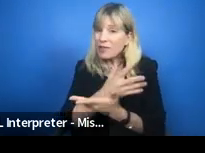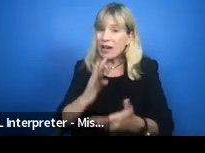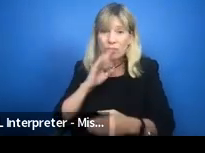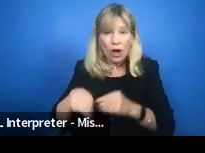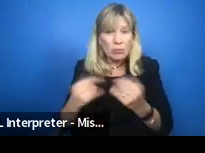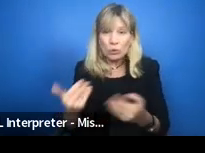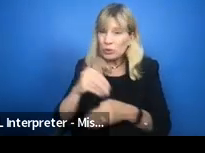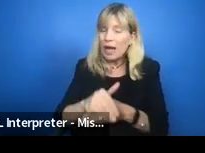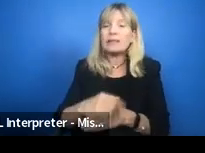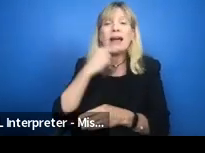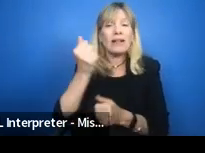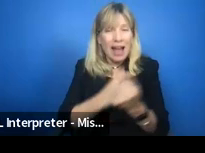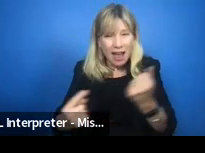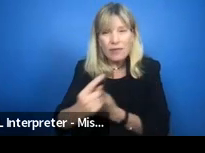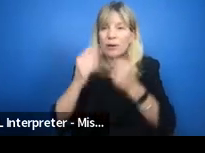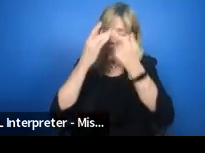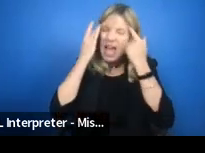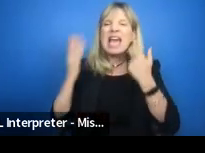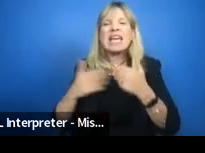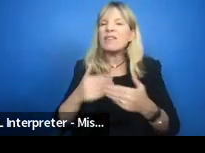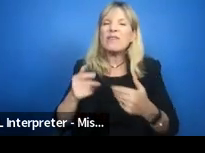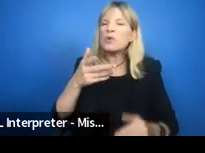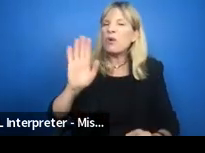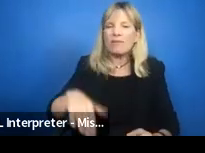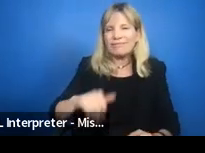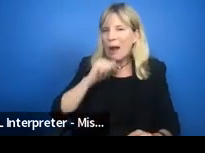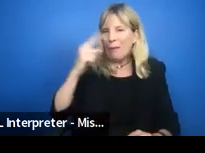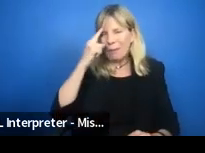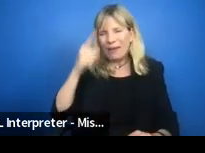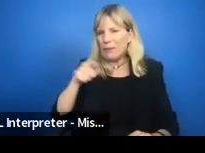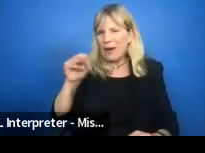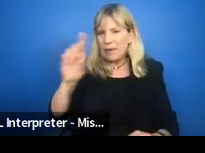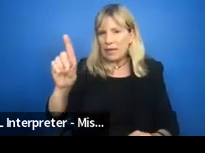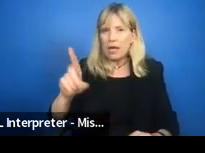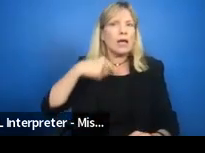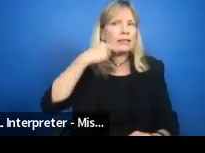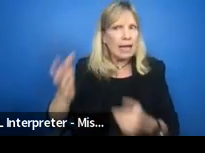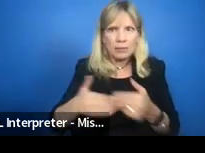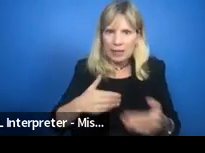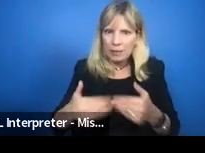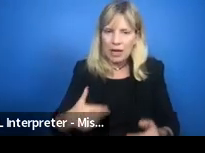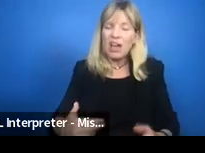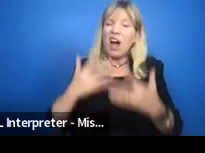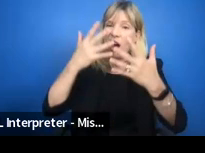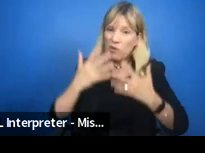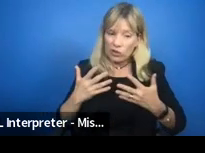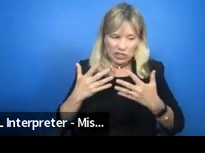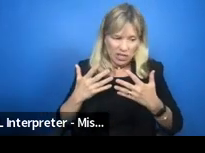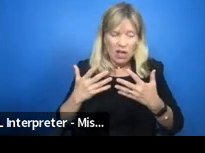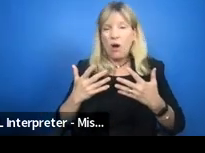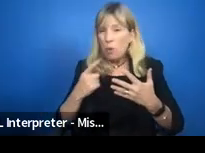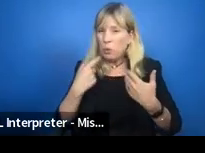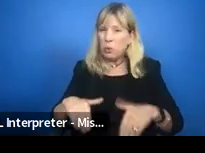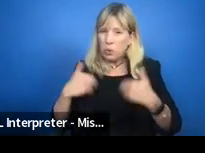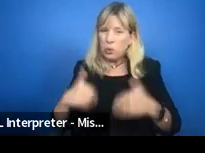about here tonight with everyone. Even if you don't think they have Medicaid, tell them anyway. Unfortunately, there's a pretty